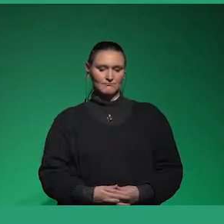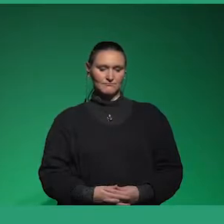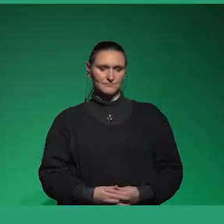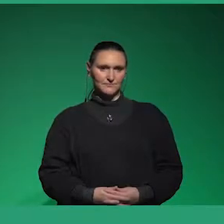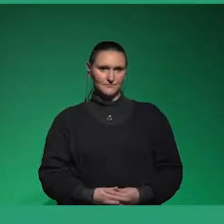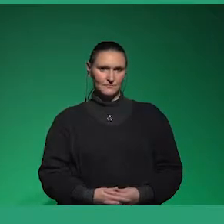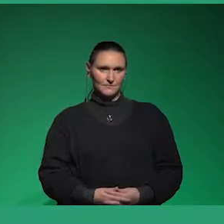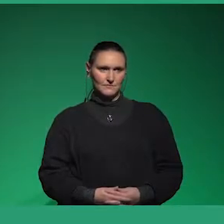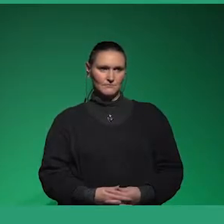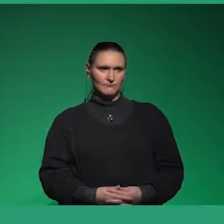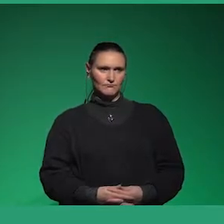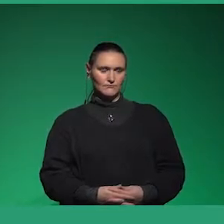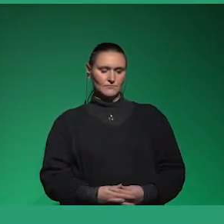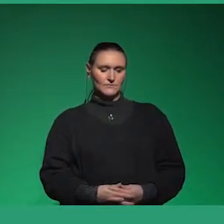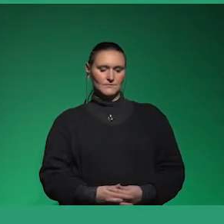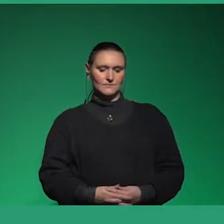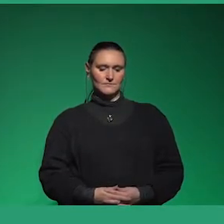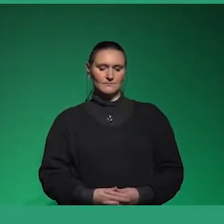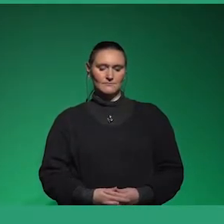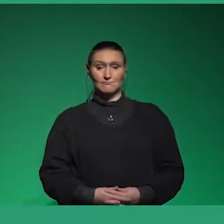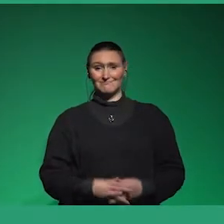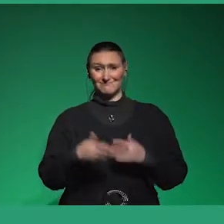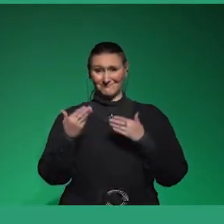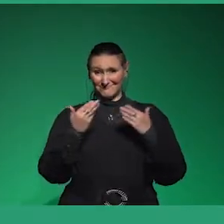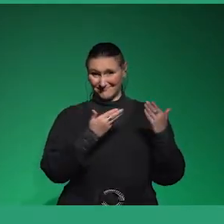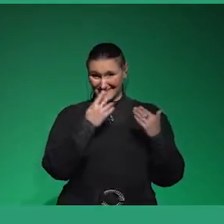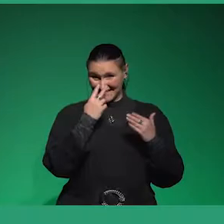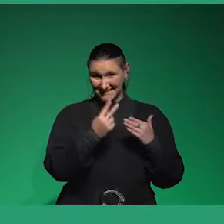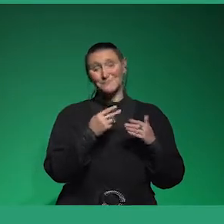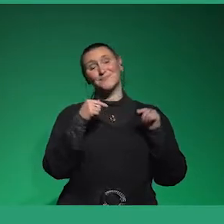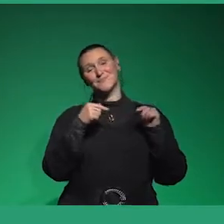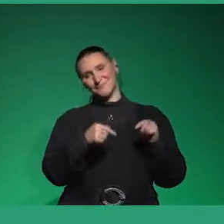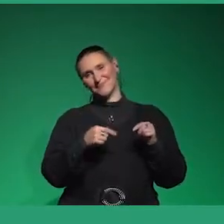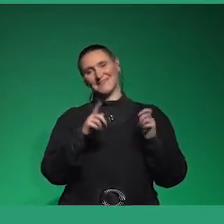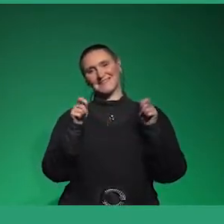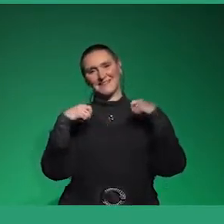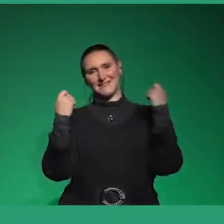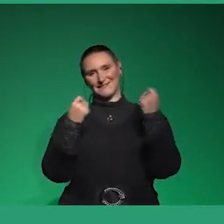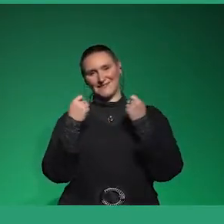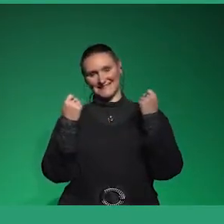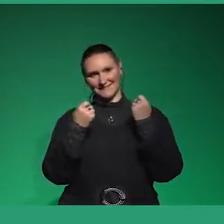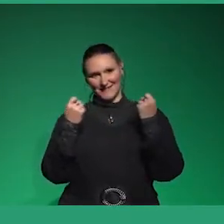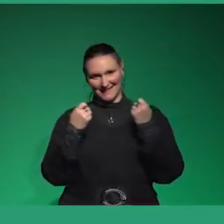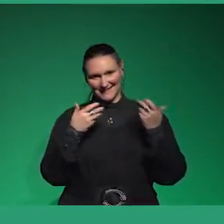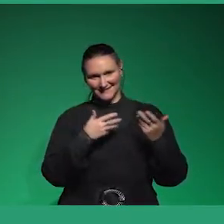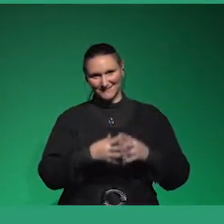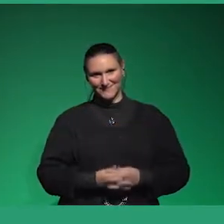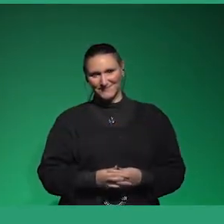So this is our festival. In the name of the village is